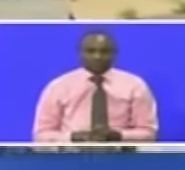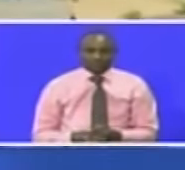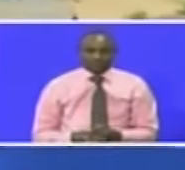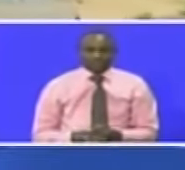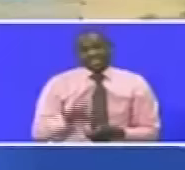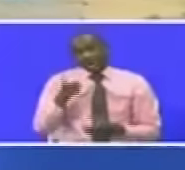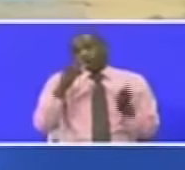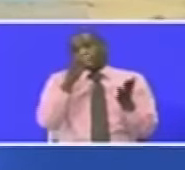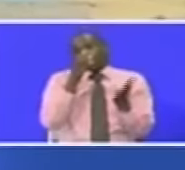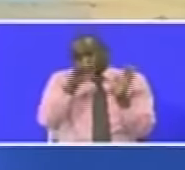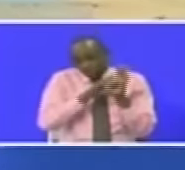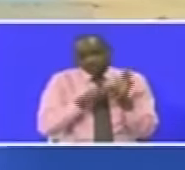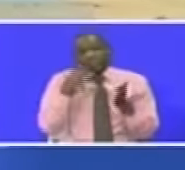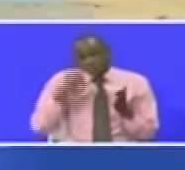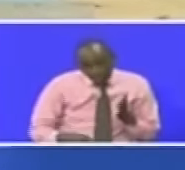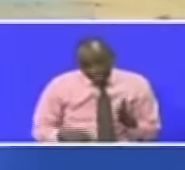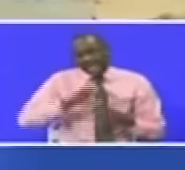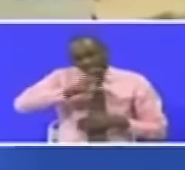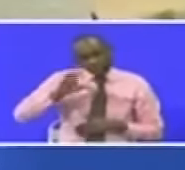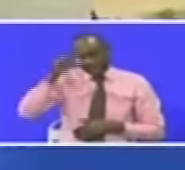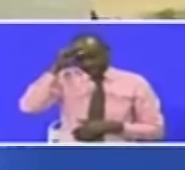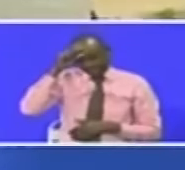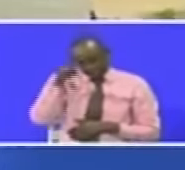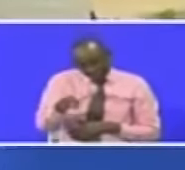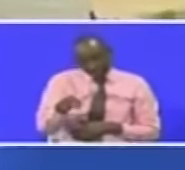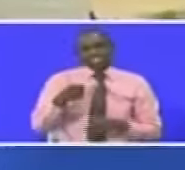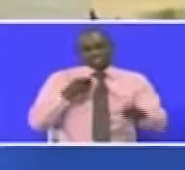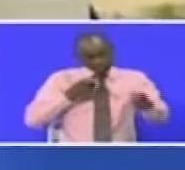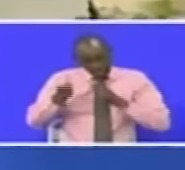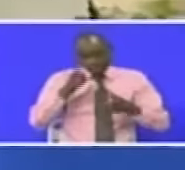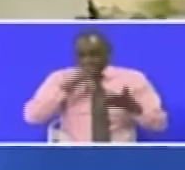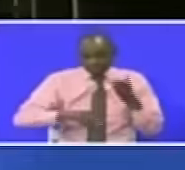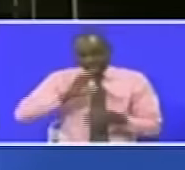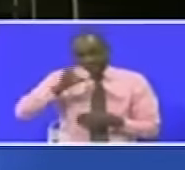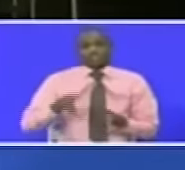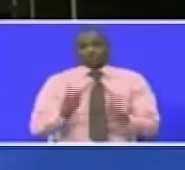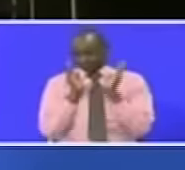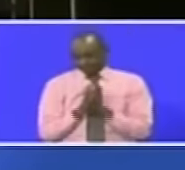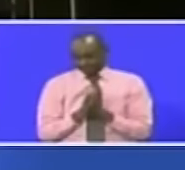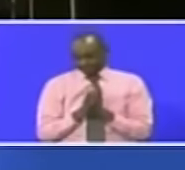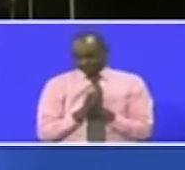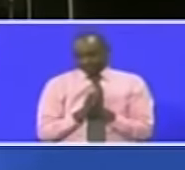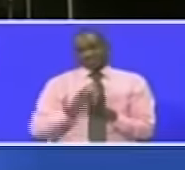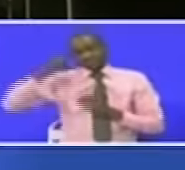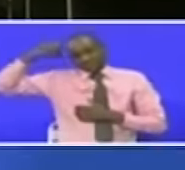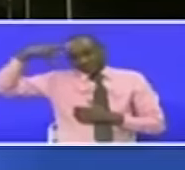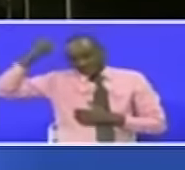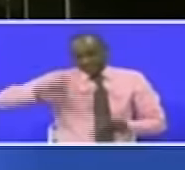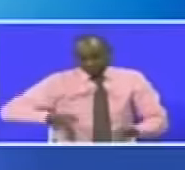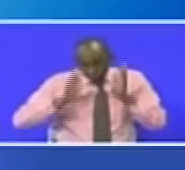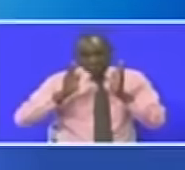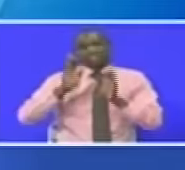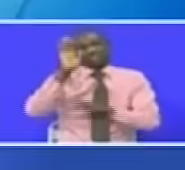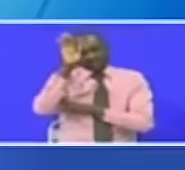The constitution stipulates that county governments are in charge of county roads, street lighting,